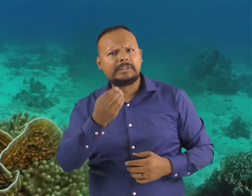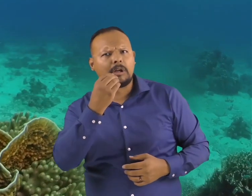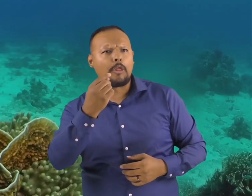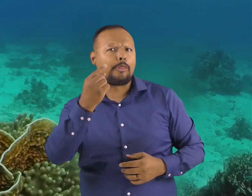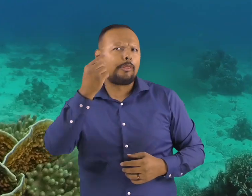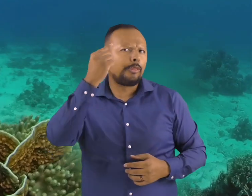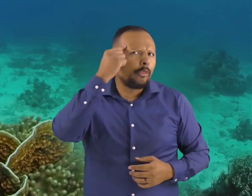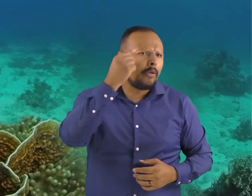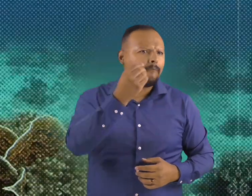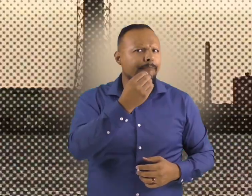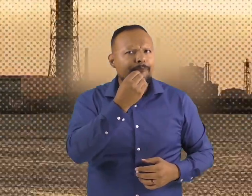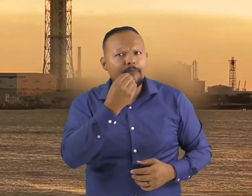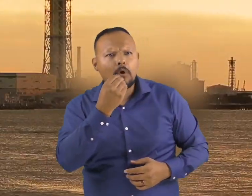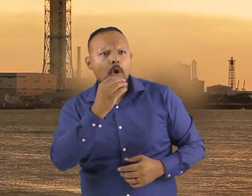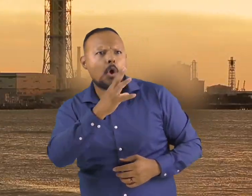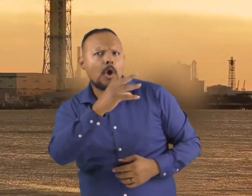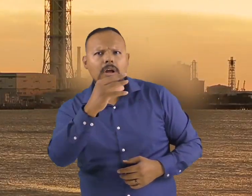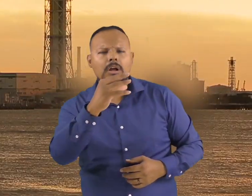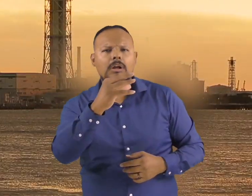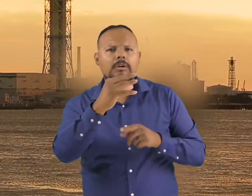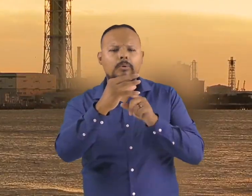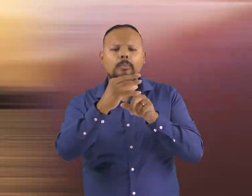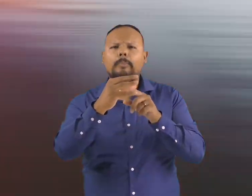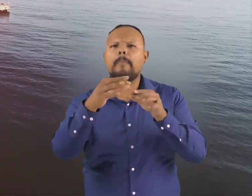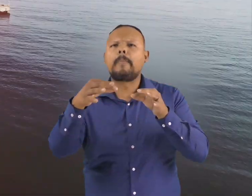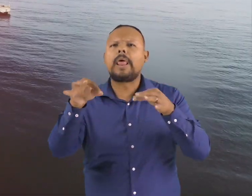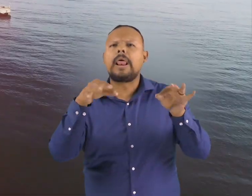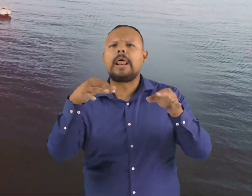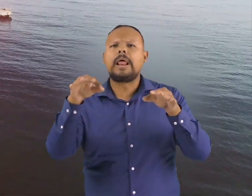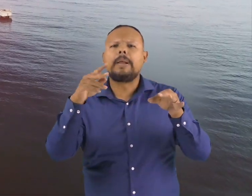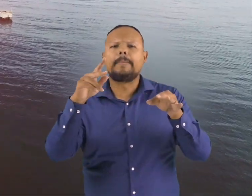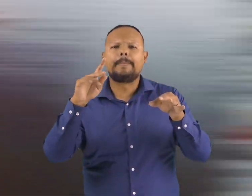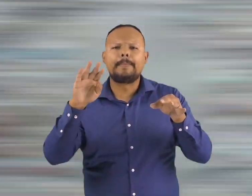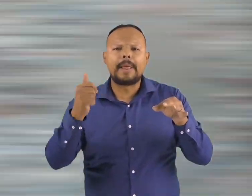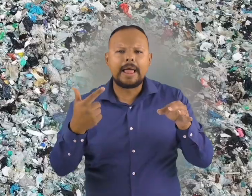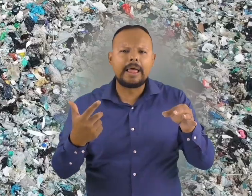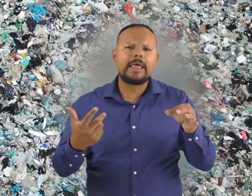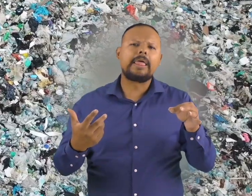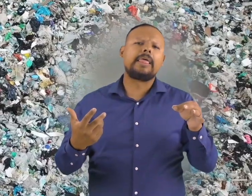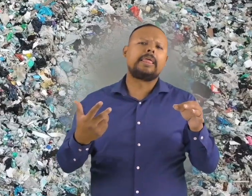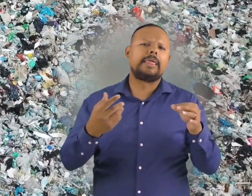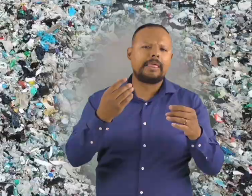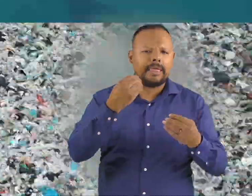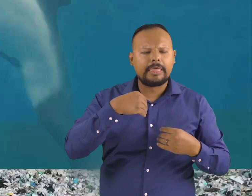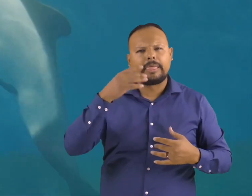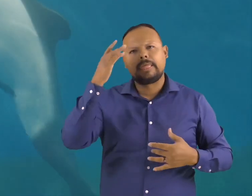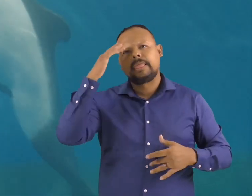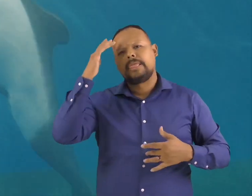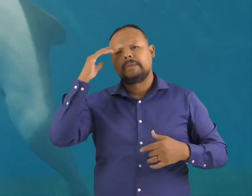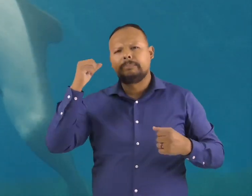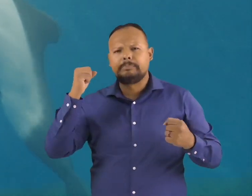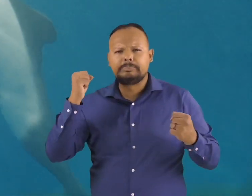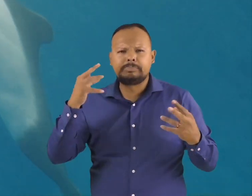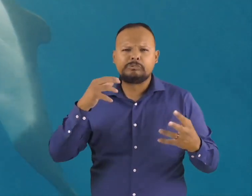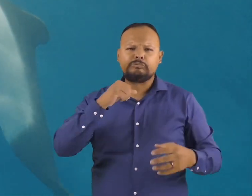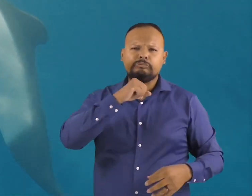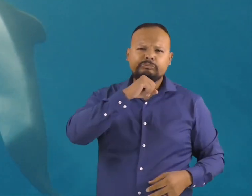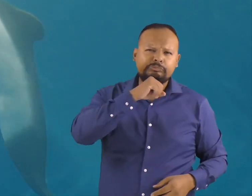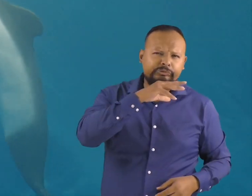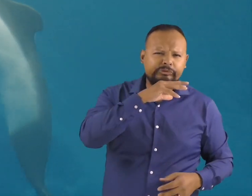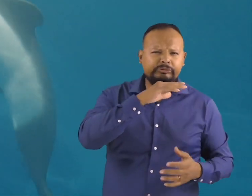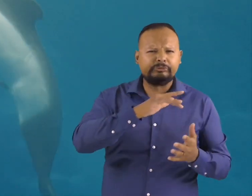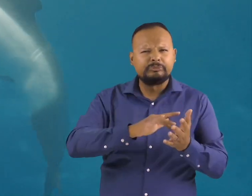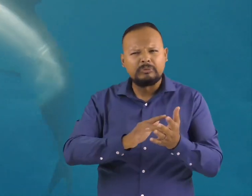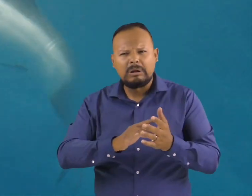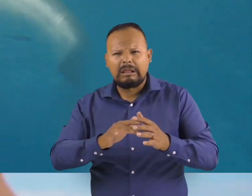it looks like food. And because of the heavy metal pollutants in the ocean, dolphins are now getting cancerous